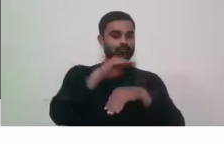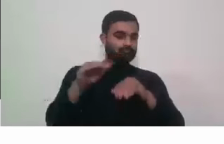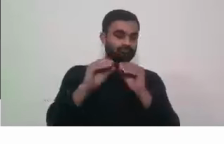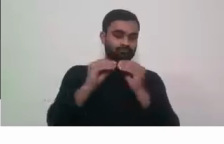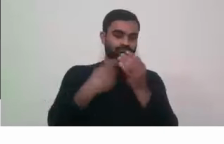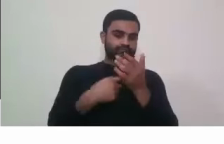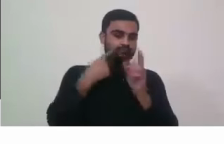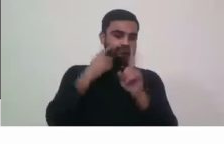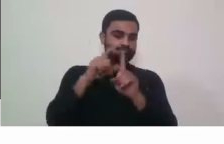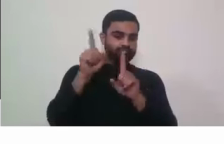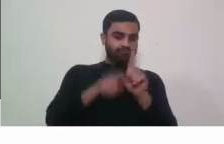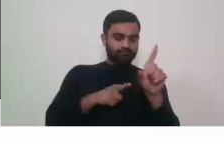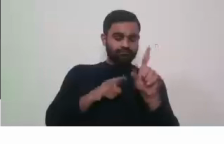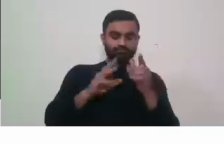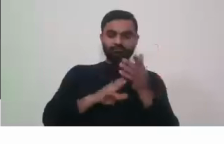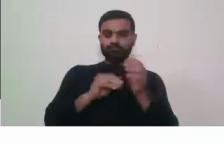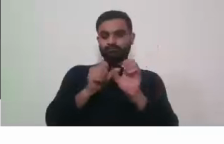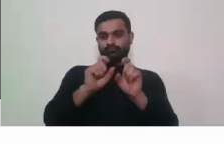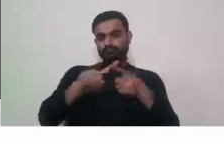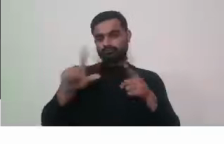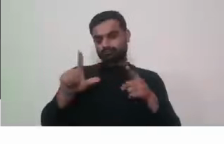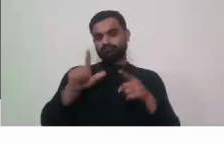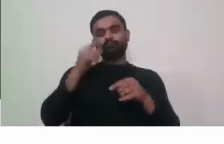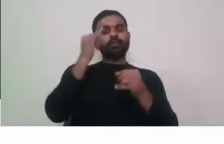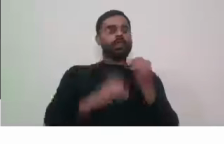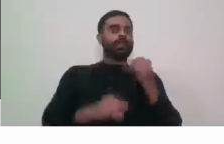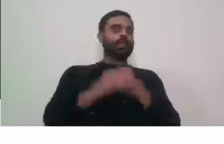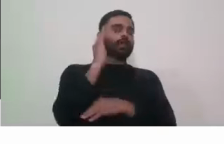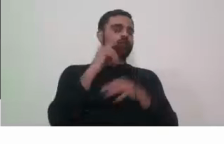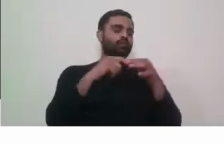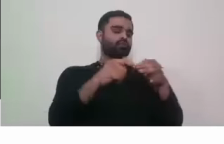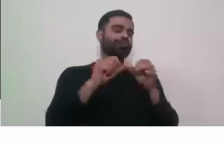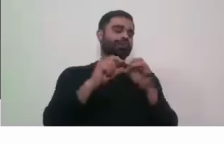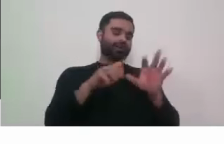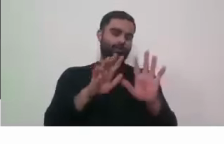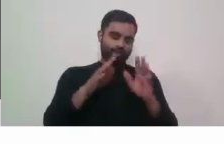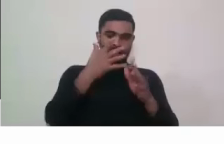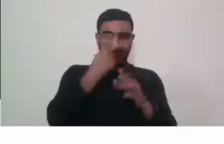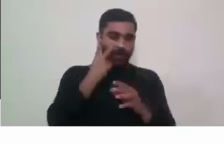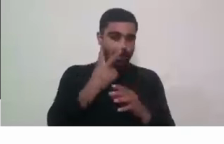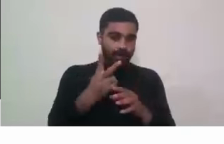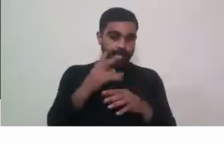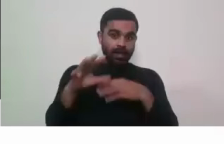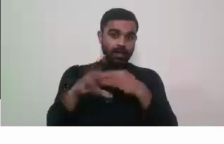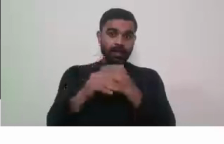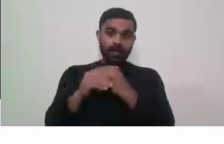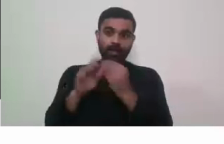That's an interesting question. Maybe we can keep it at the end of the session for question and answers. I would really love to address that